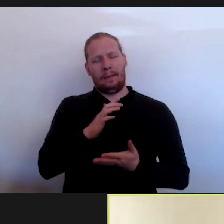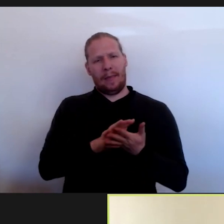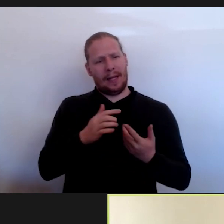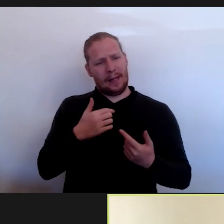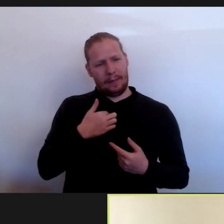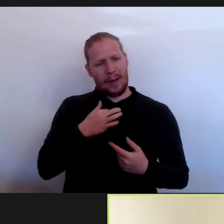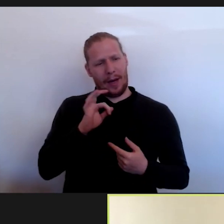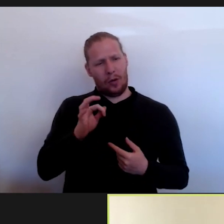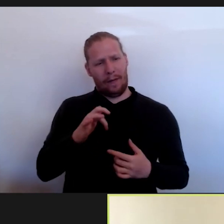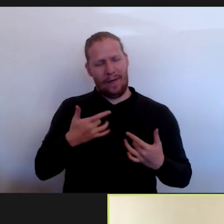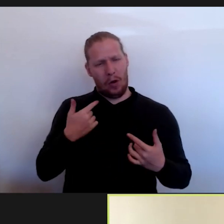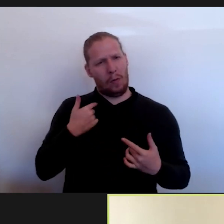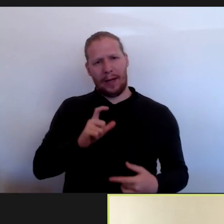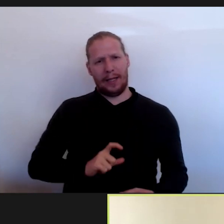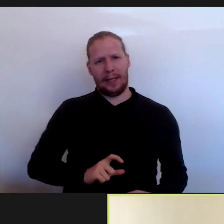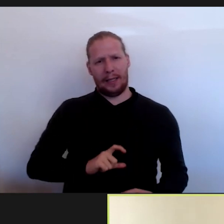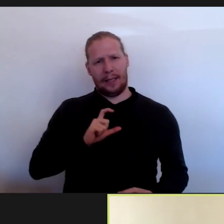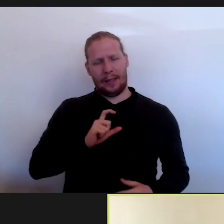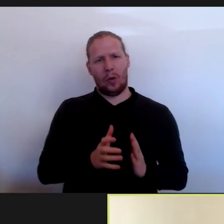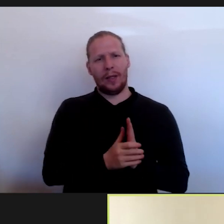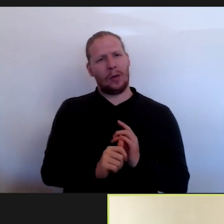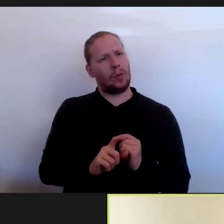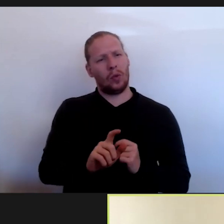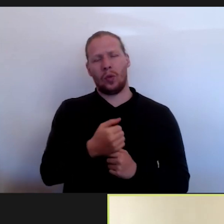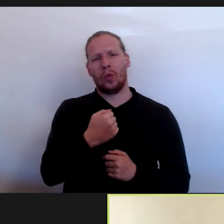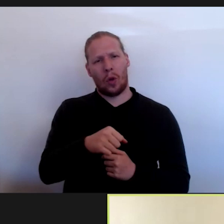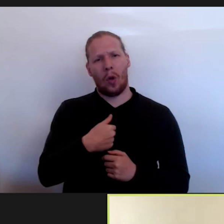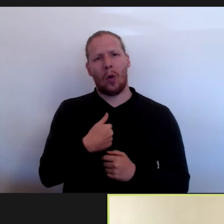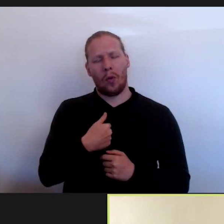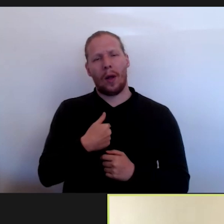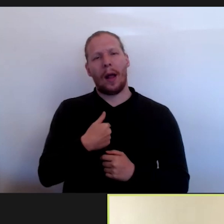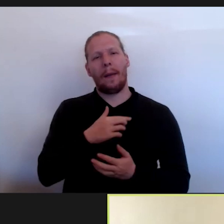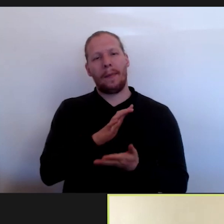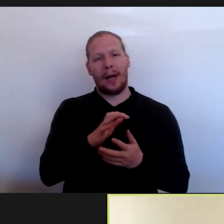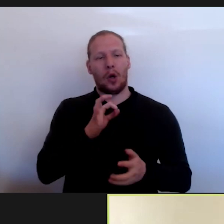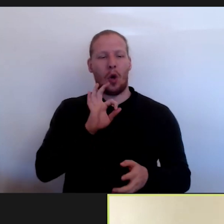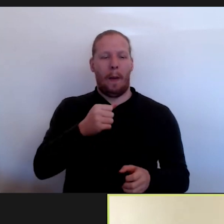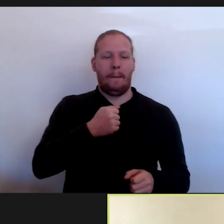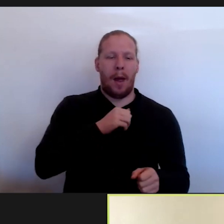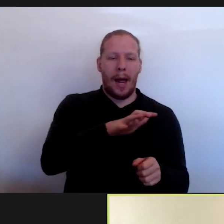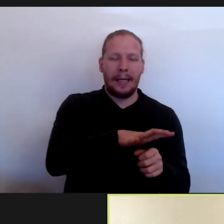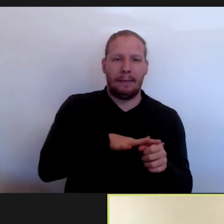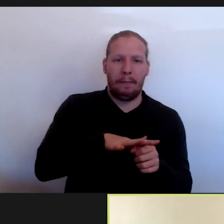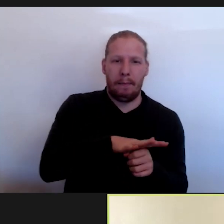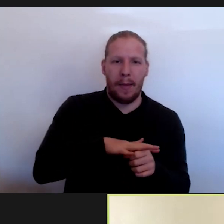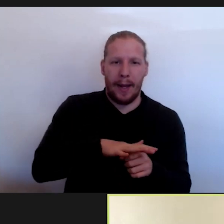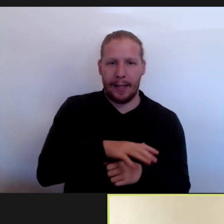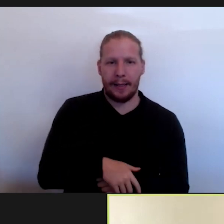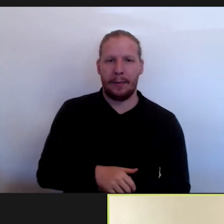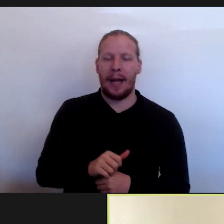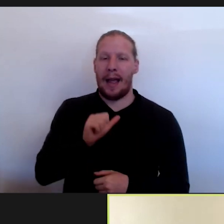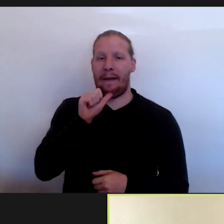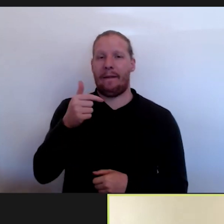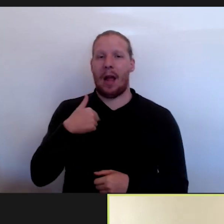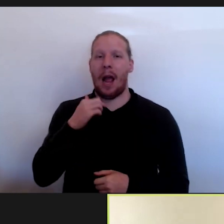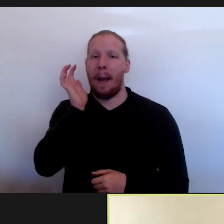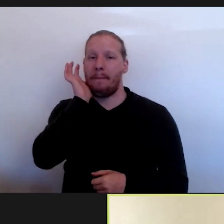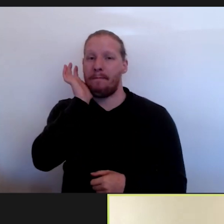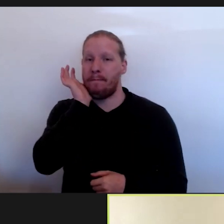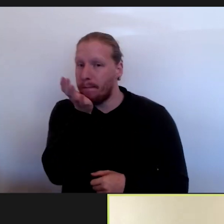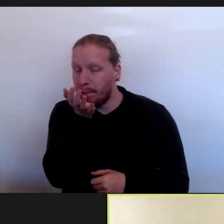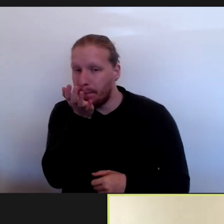being mindful that it is not my space. And I would, if I have no choice, but I must do that research, I would